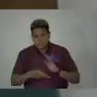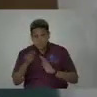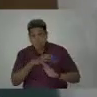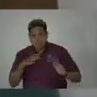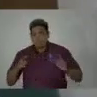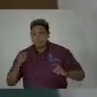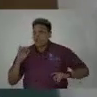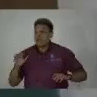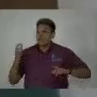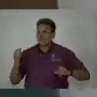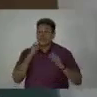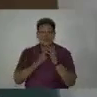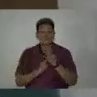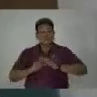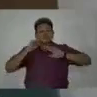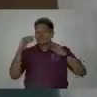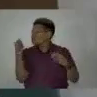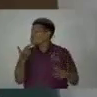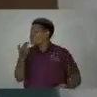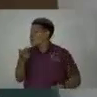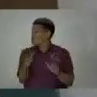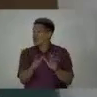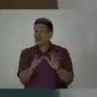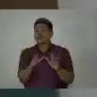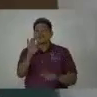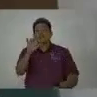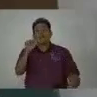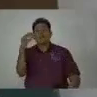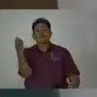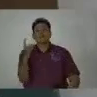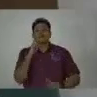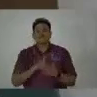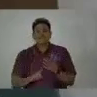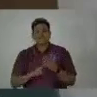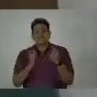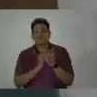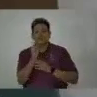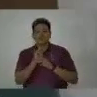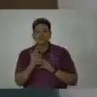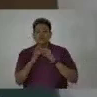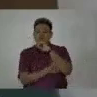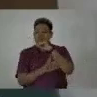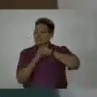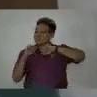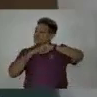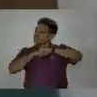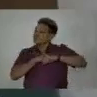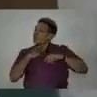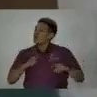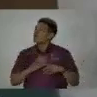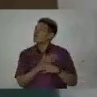did an investigation into the issuance of firearm licenses and reviews done by ministers of national security